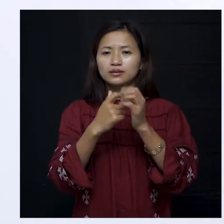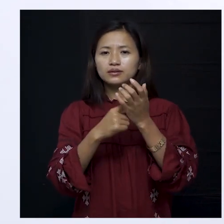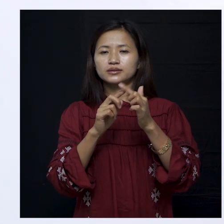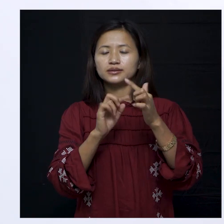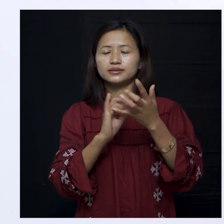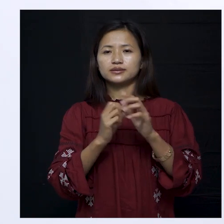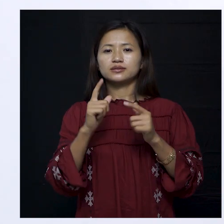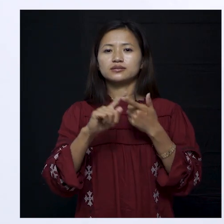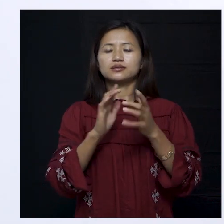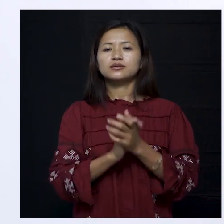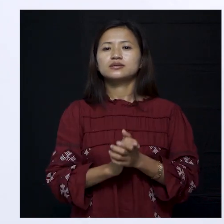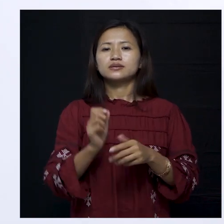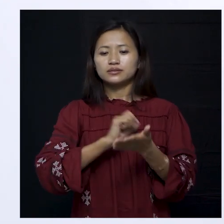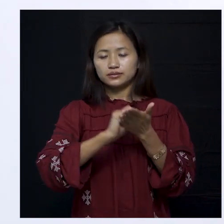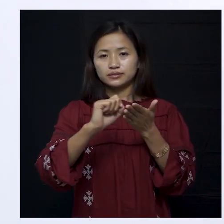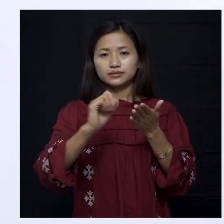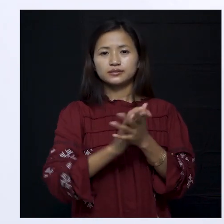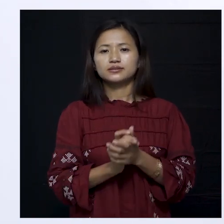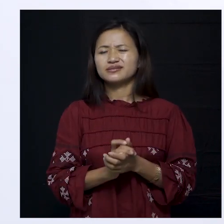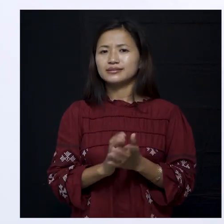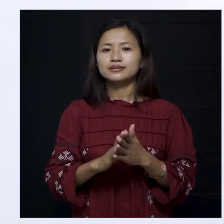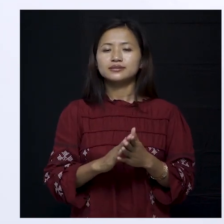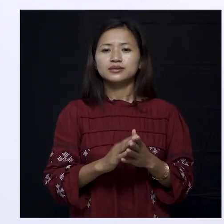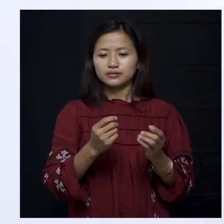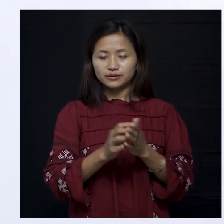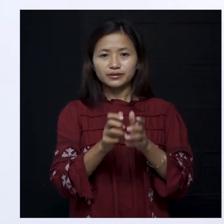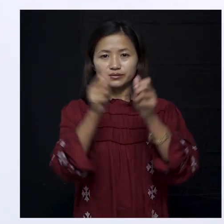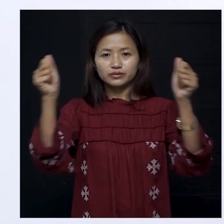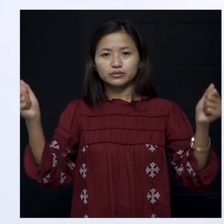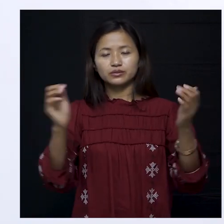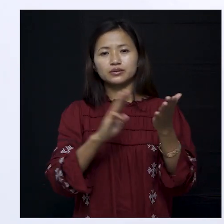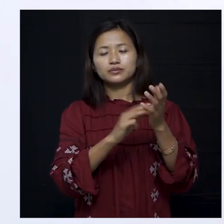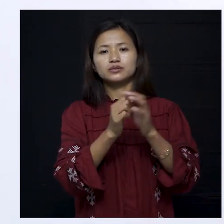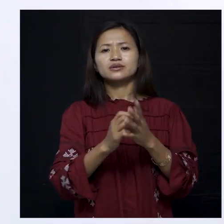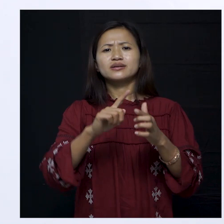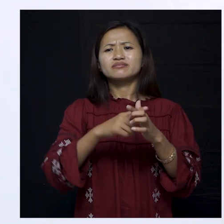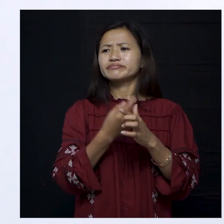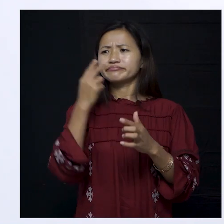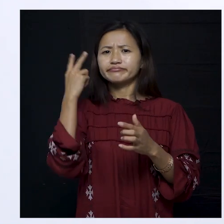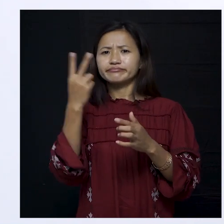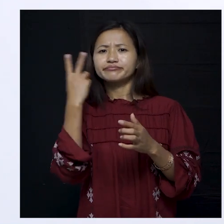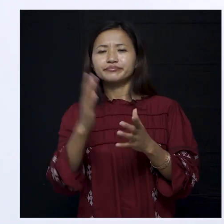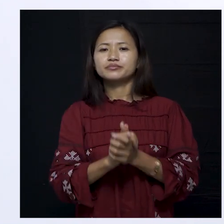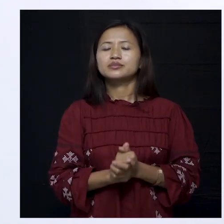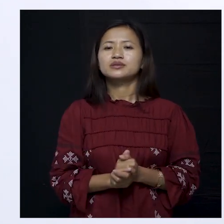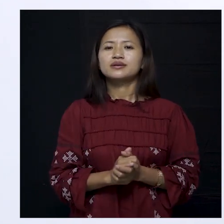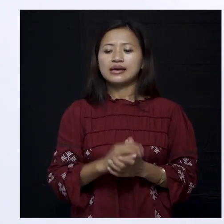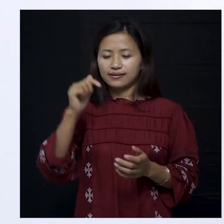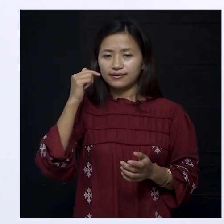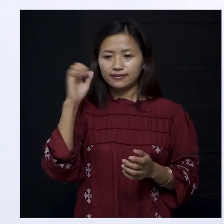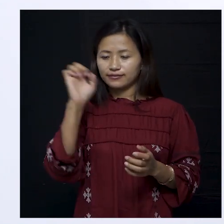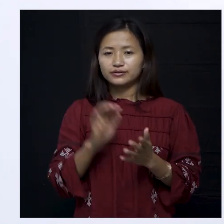I'm sure you have come across articles in newspapers, articles in magazines and journals, right? So here, even